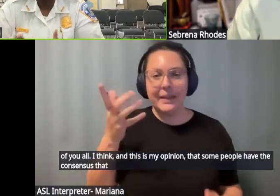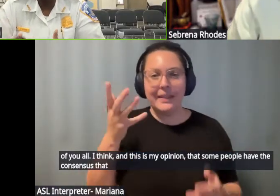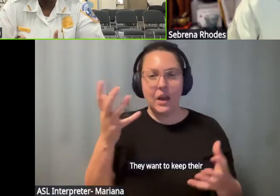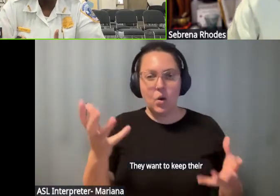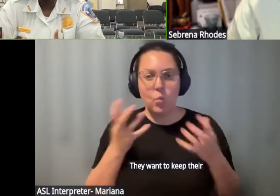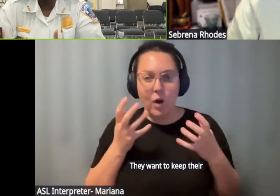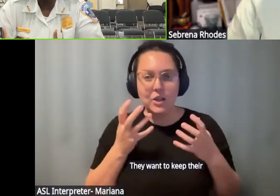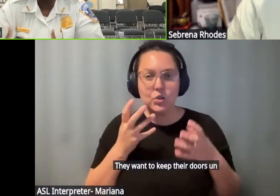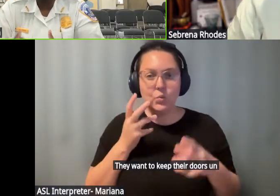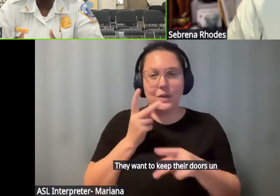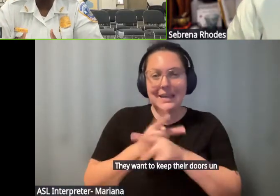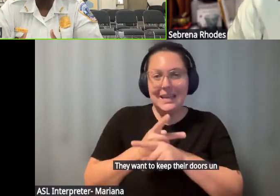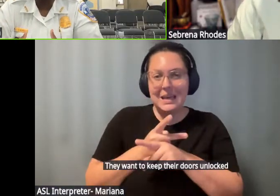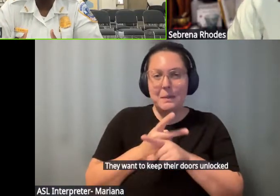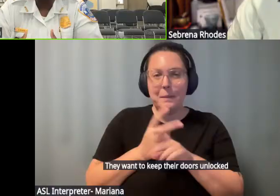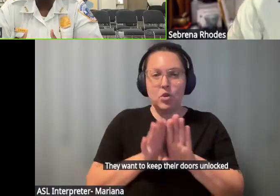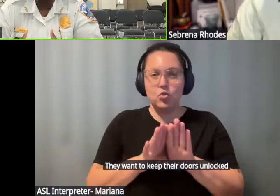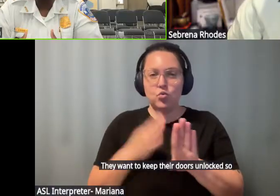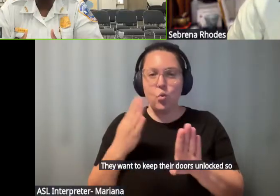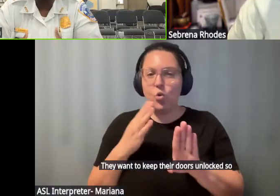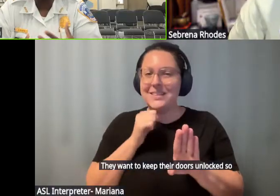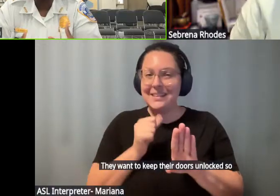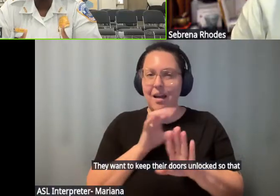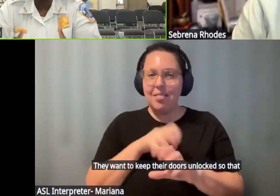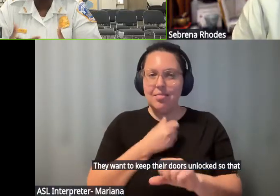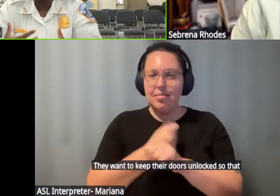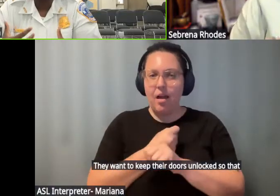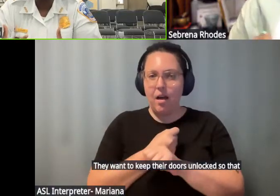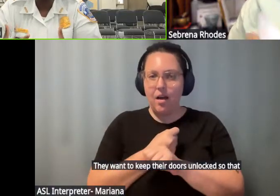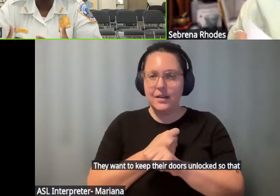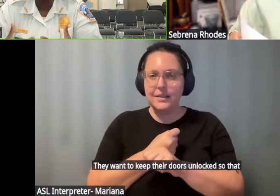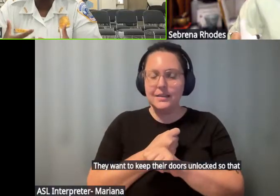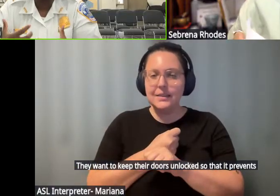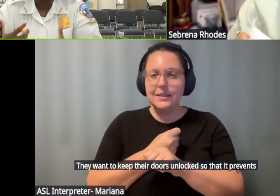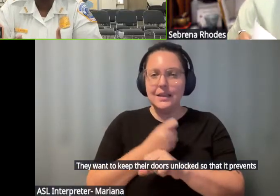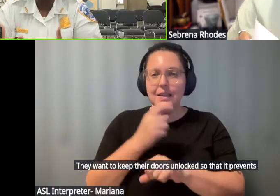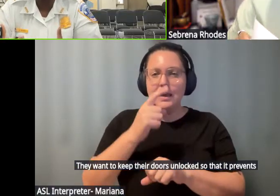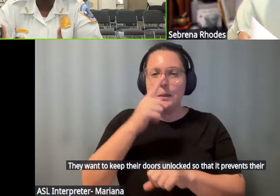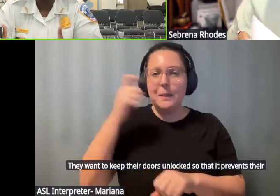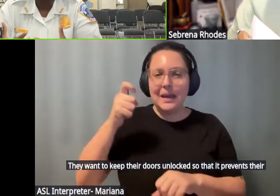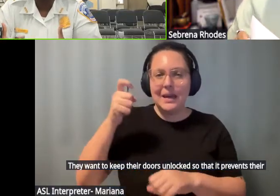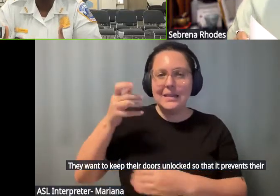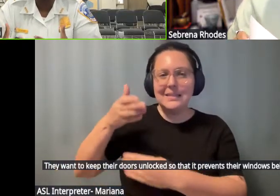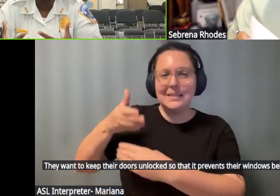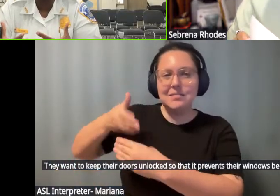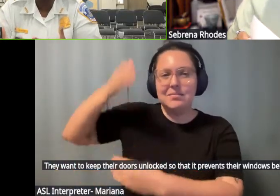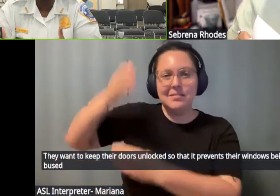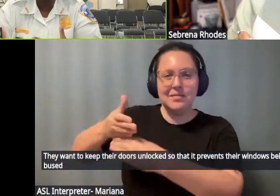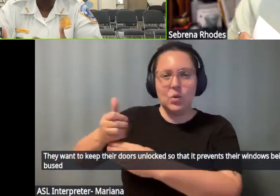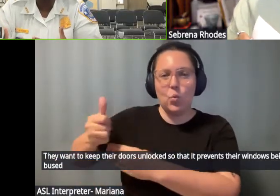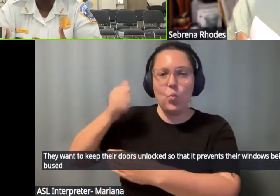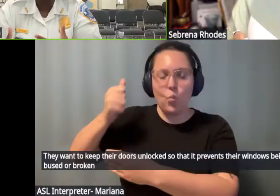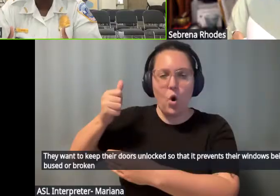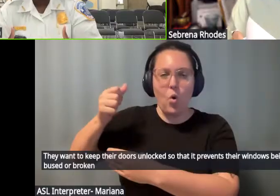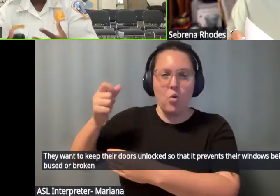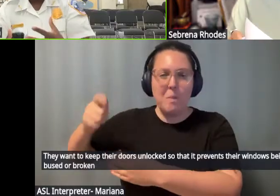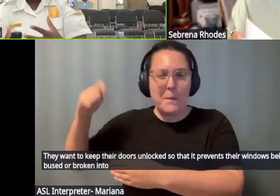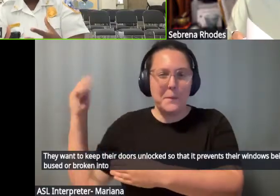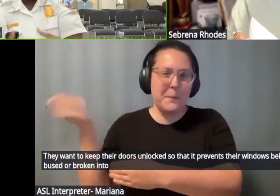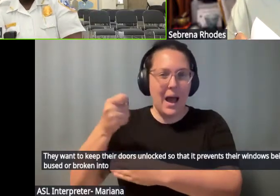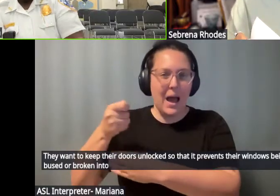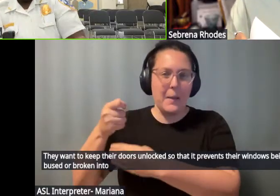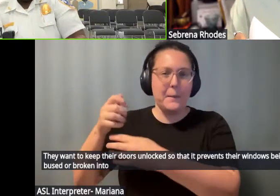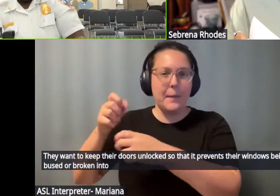doors unlocked so that it prevents their windows being bust or broken into, like